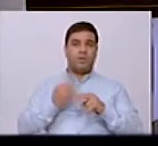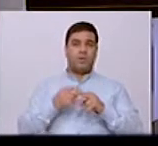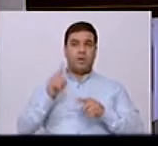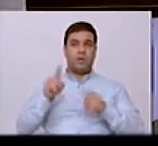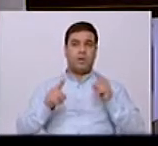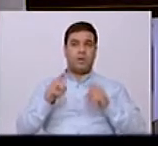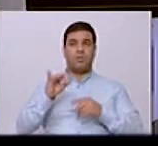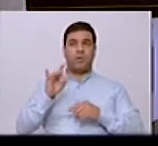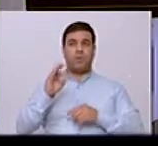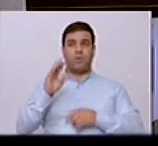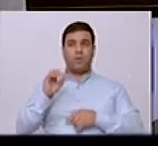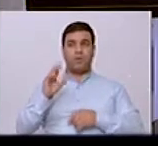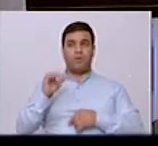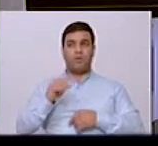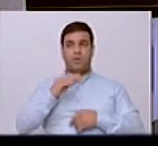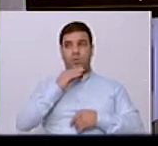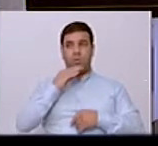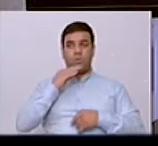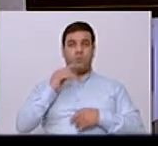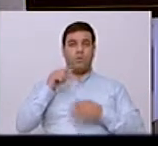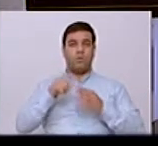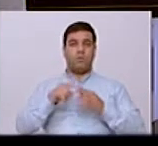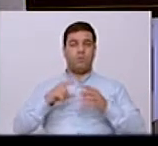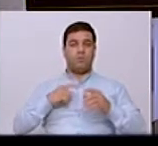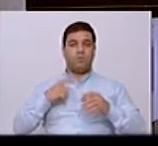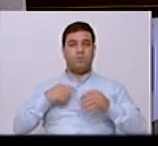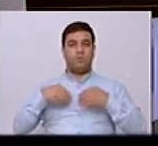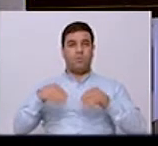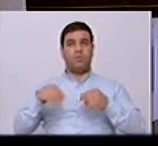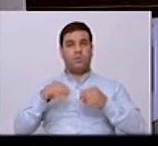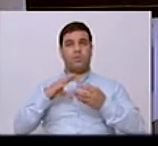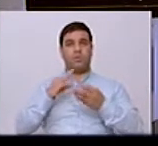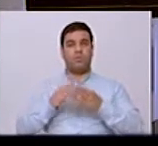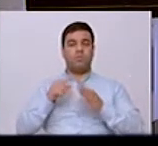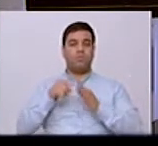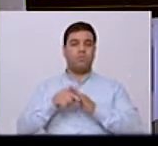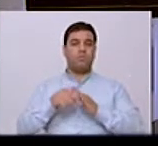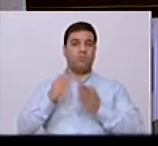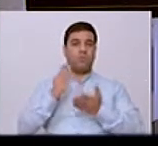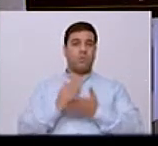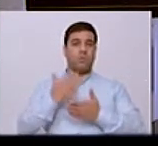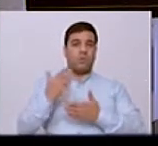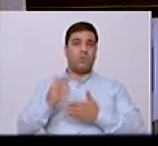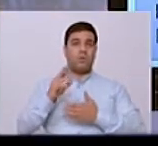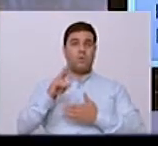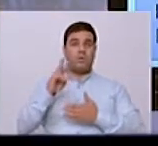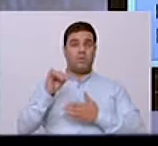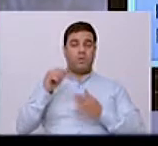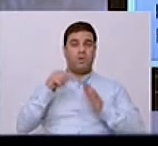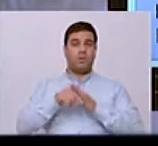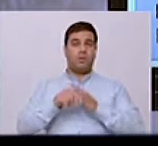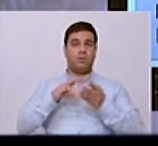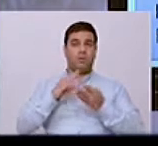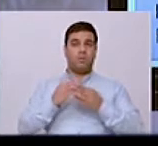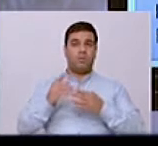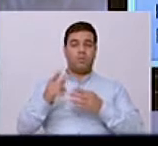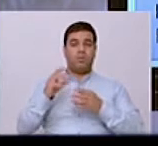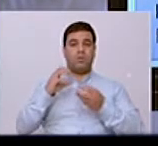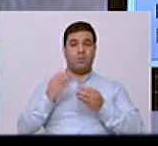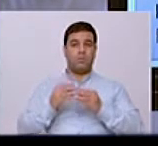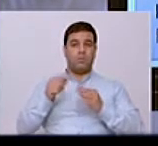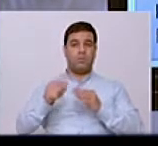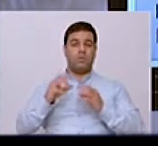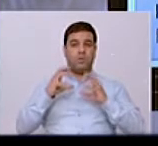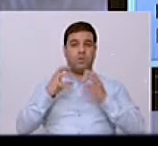ayrim tarmoqlari hamda ko'p tarmoqli qishloq xo'jaligiga ixtisoslashgan. Yalpi ichki mahsulotning hajmi bo'yicha